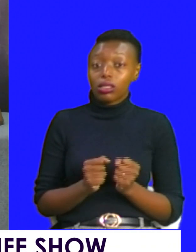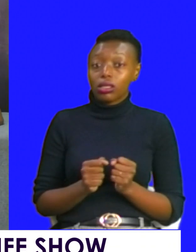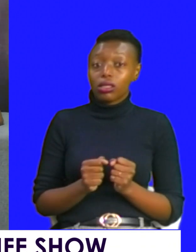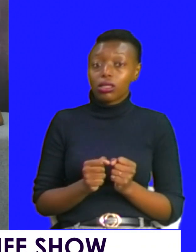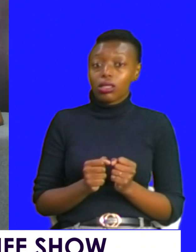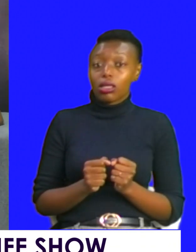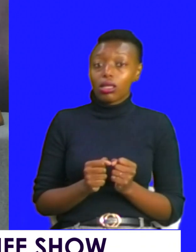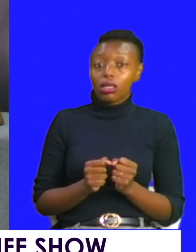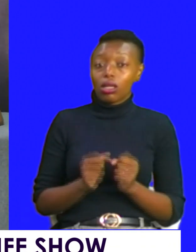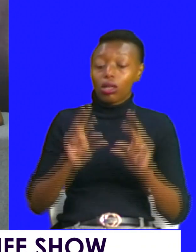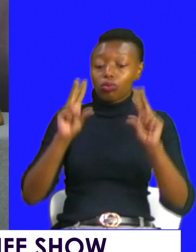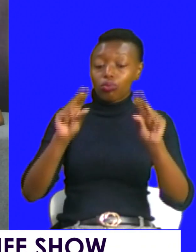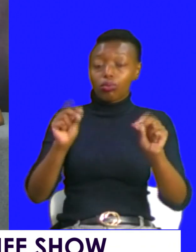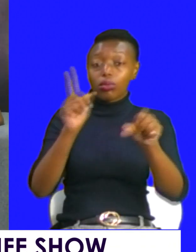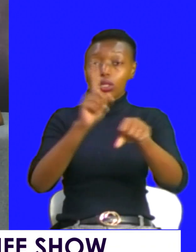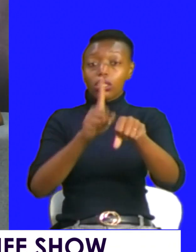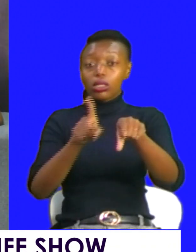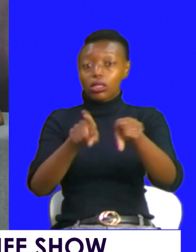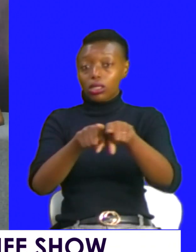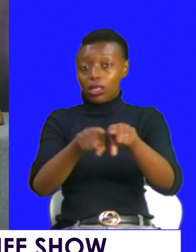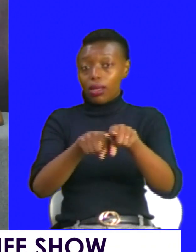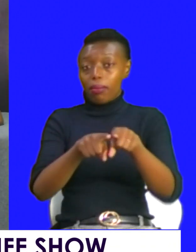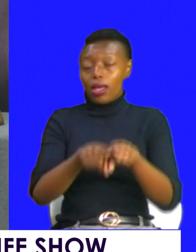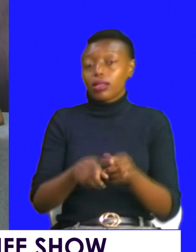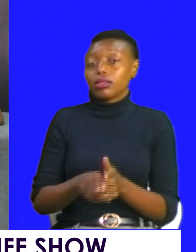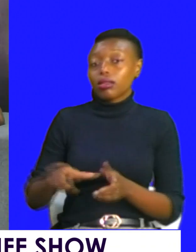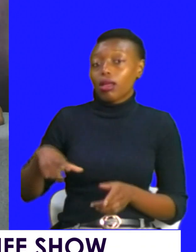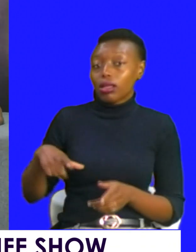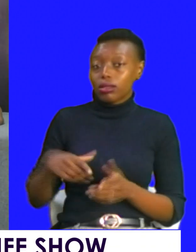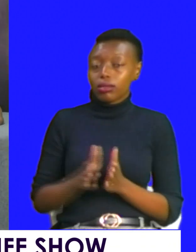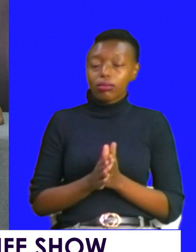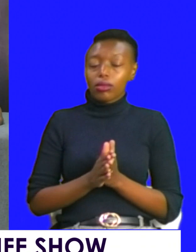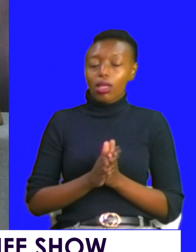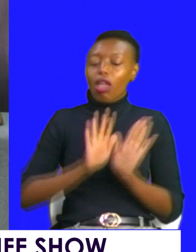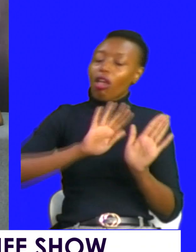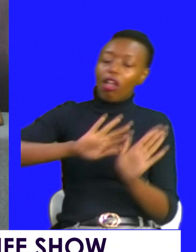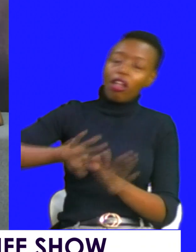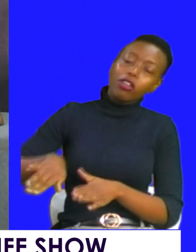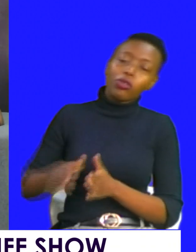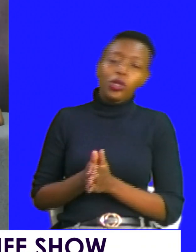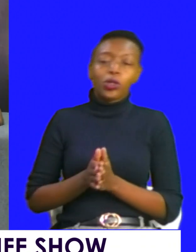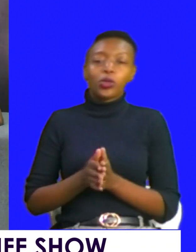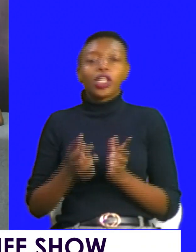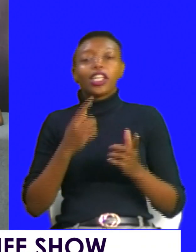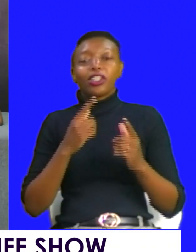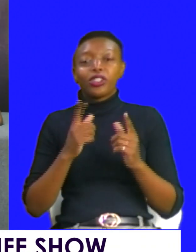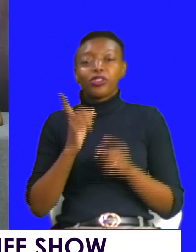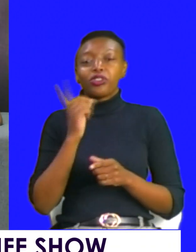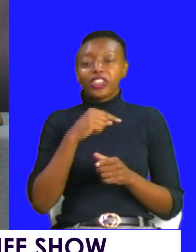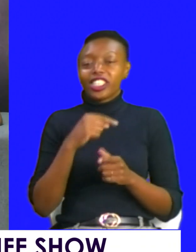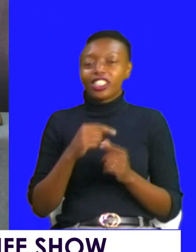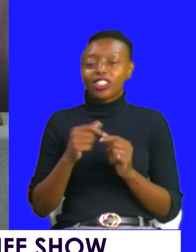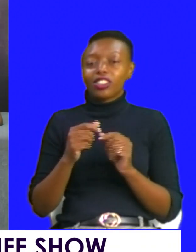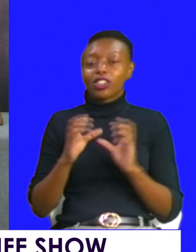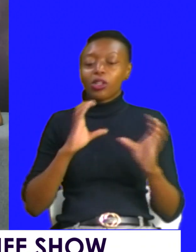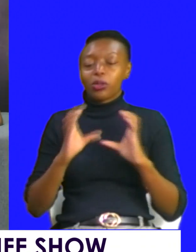have started early, Yes. and then just go through the paces. Anyway, so we are talking about image. Yes.